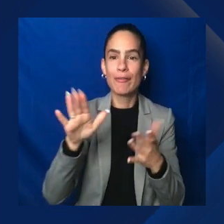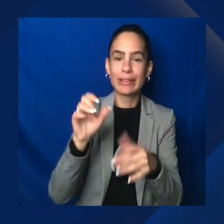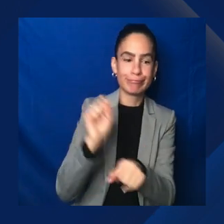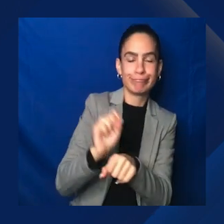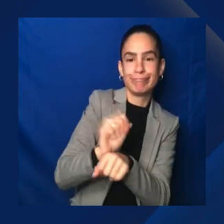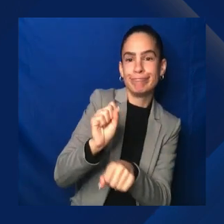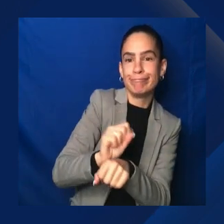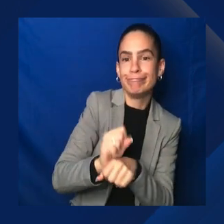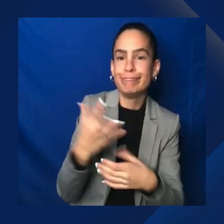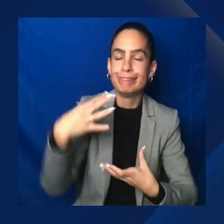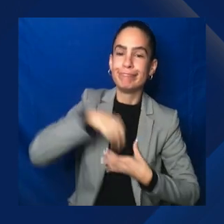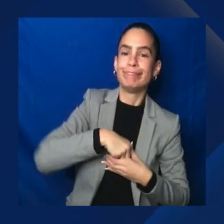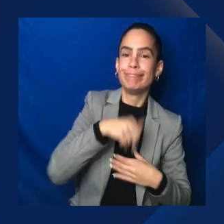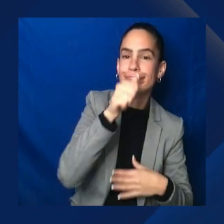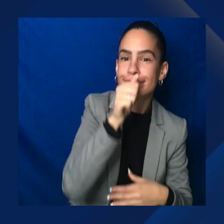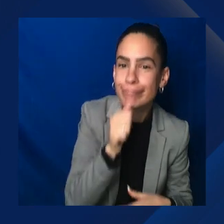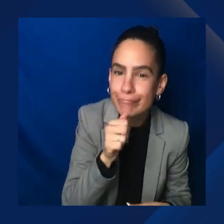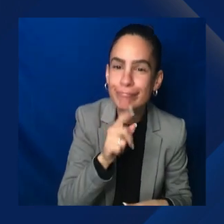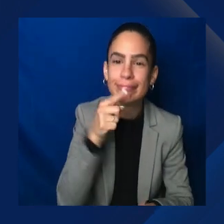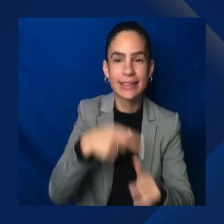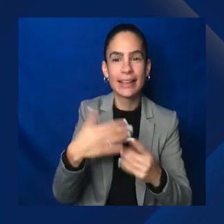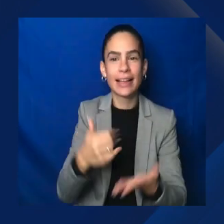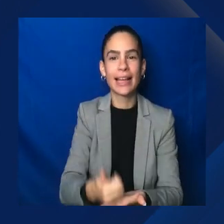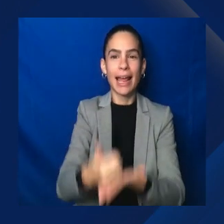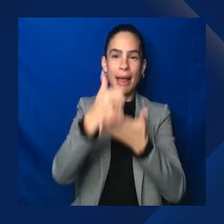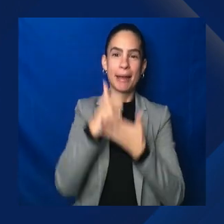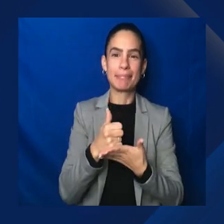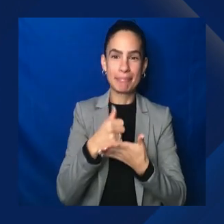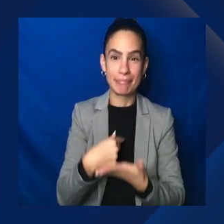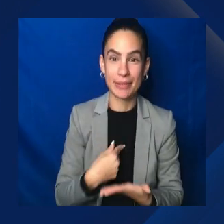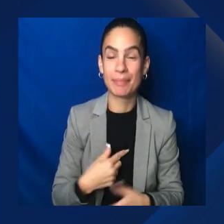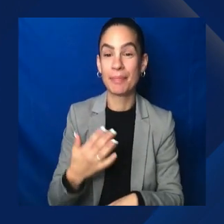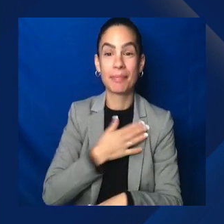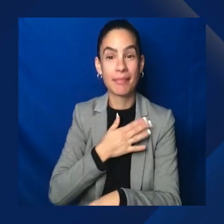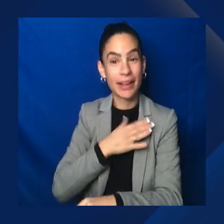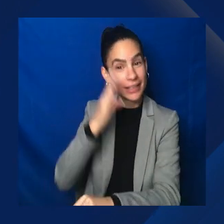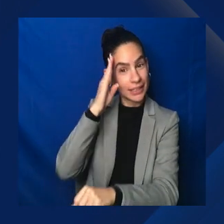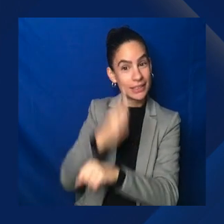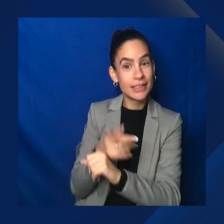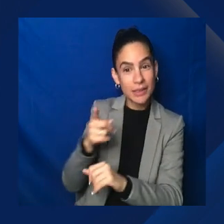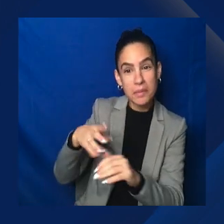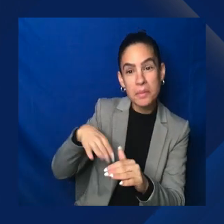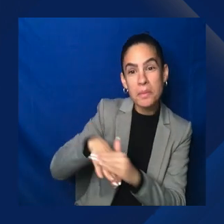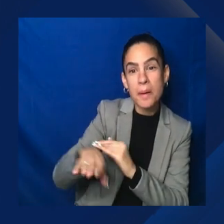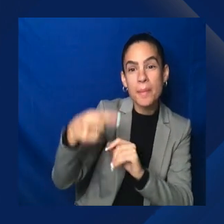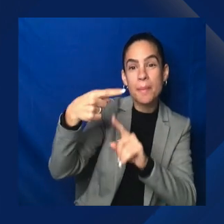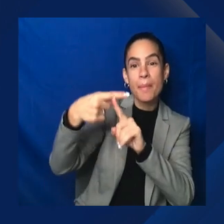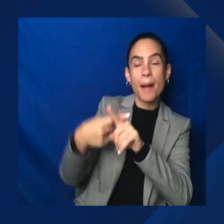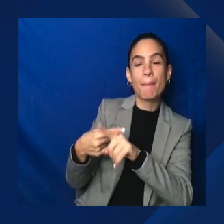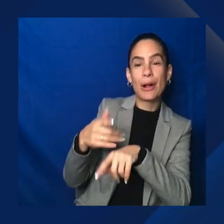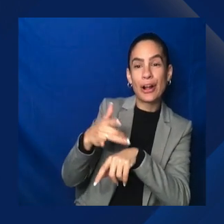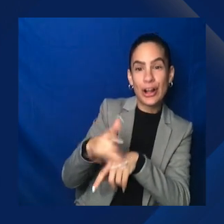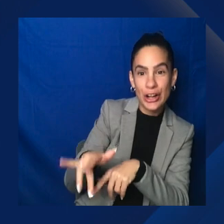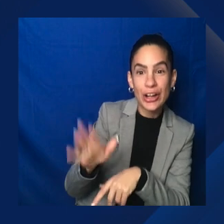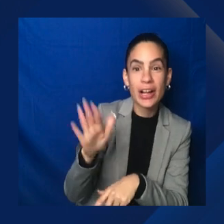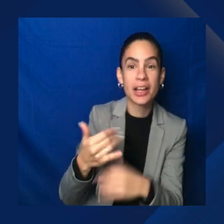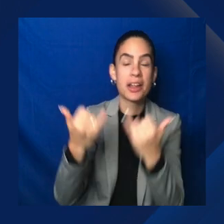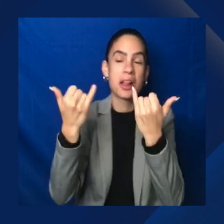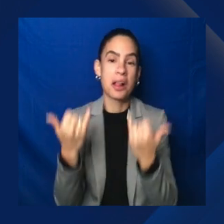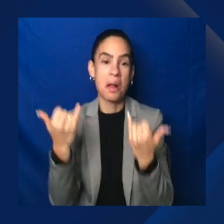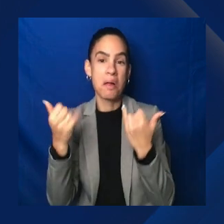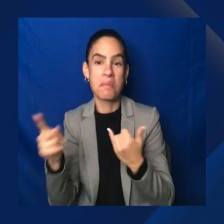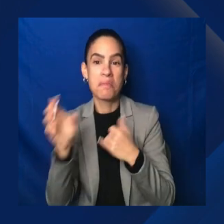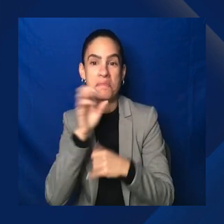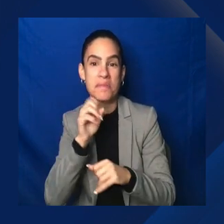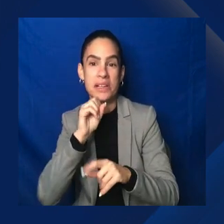actually born almost a month early, but he's literally almost 6 months and over 20 pounds. He's thriving, he's hitting all